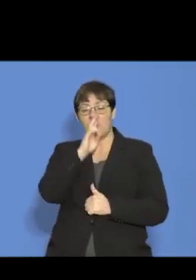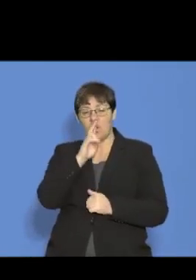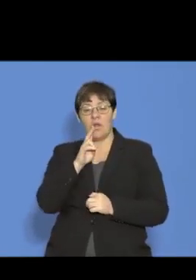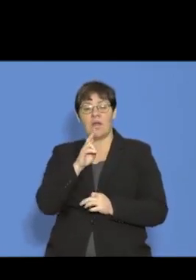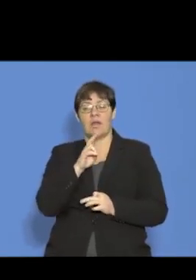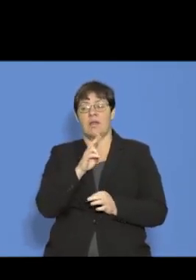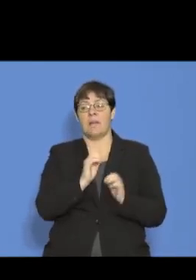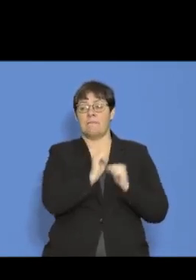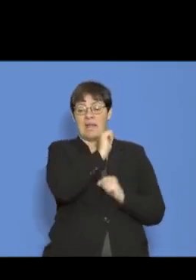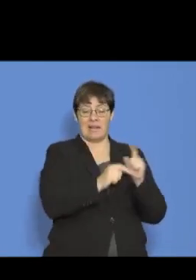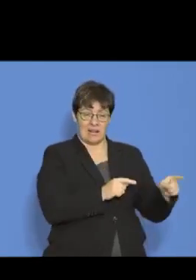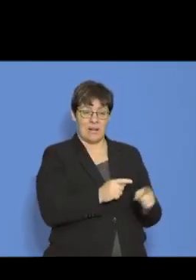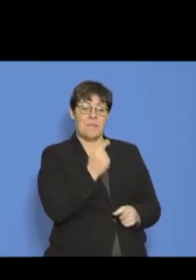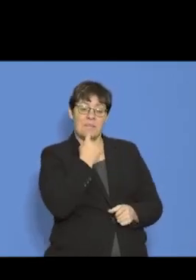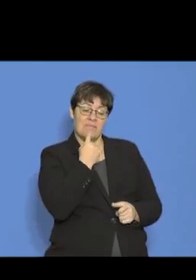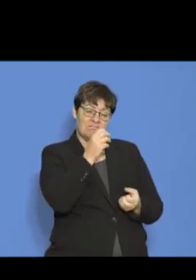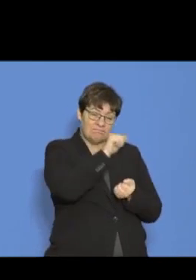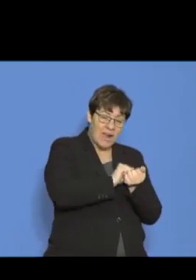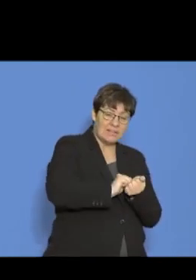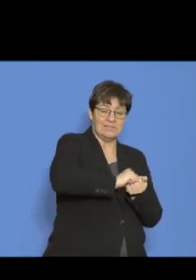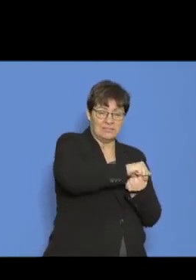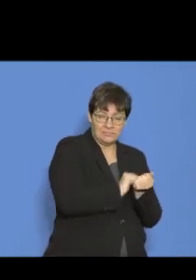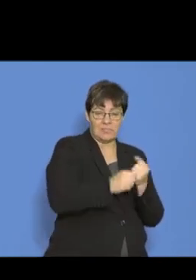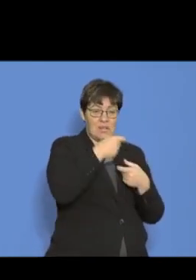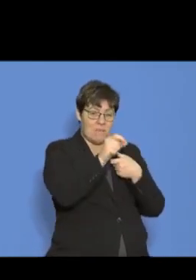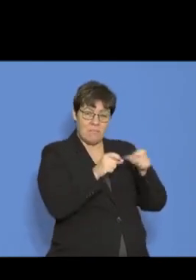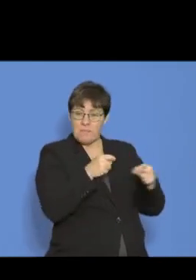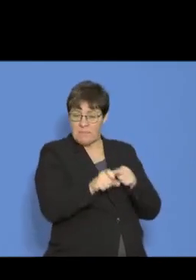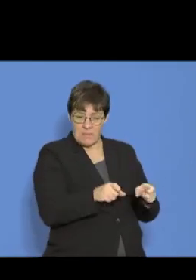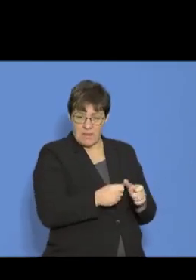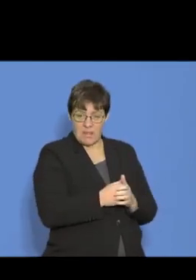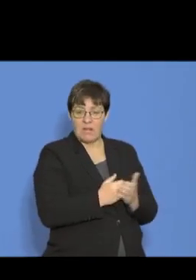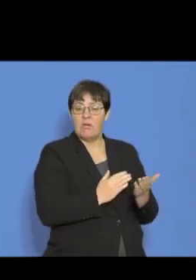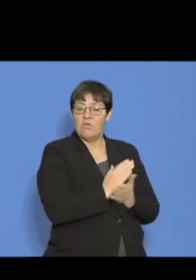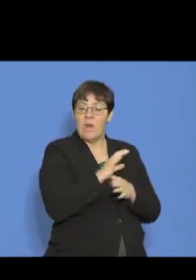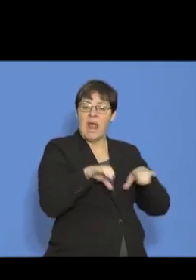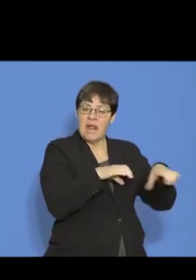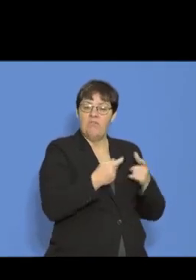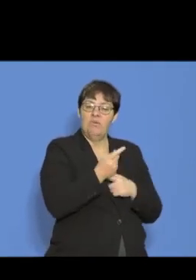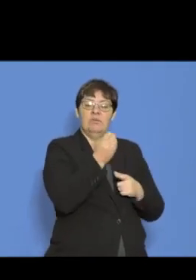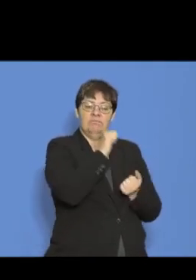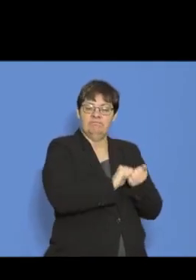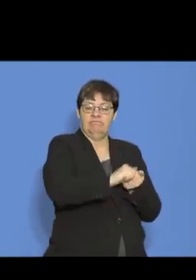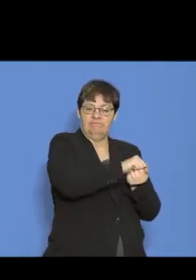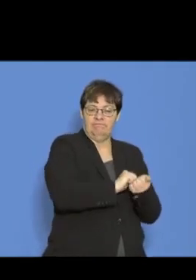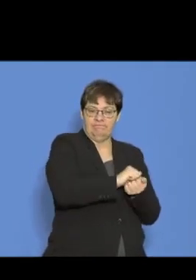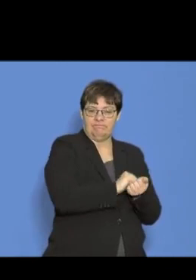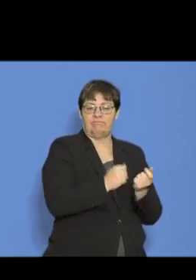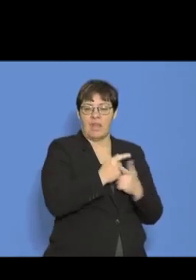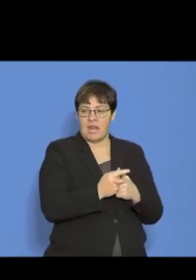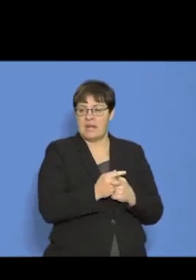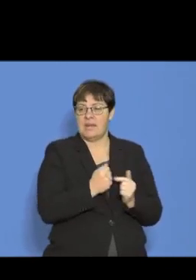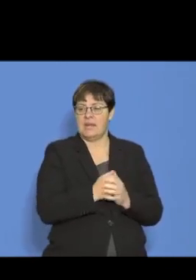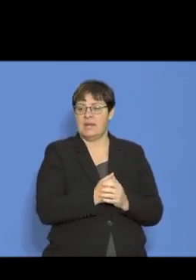mechanical digestion. The food is physically broken down into smaller fragments by the acts of chewing and